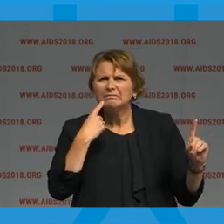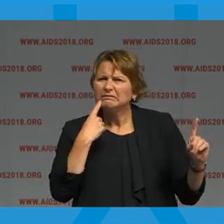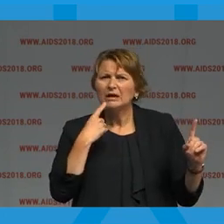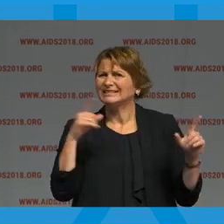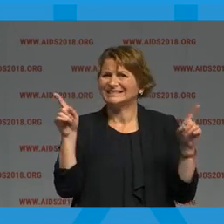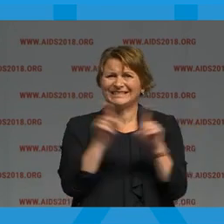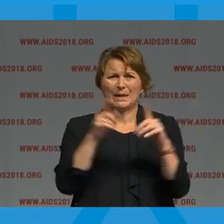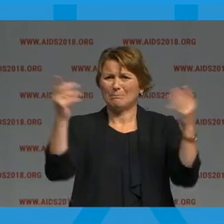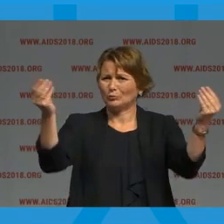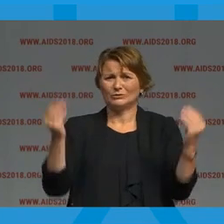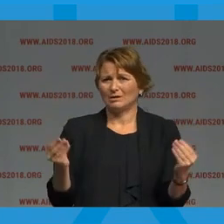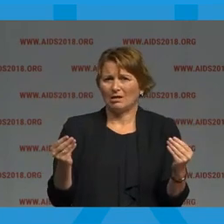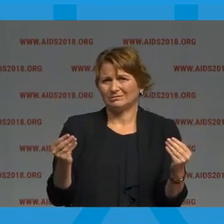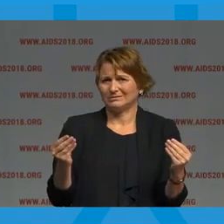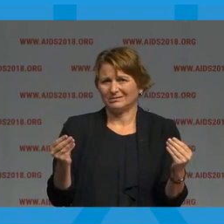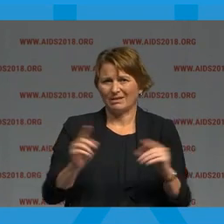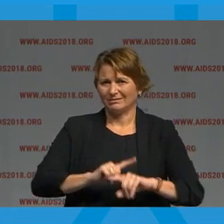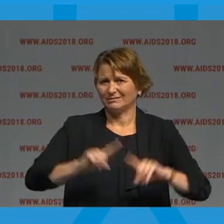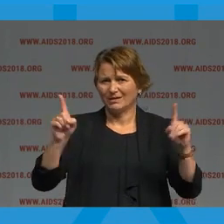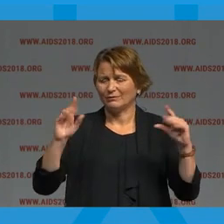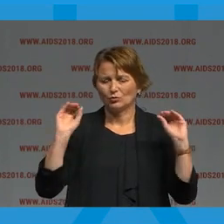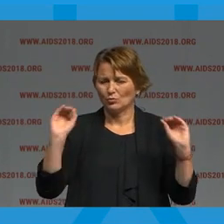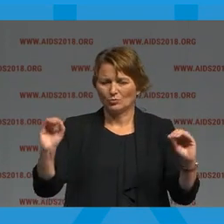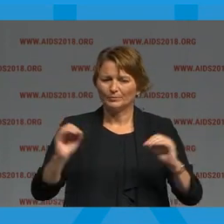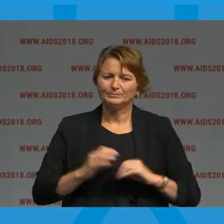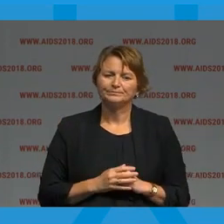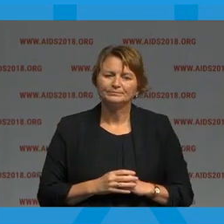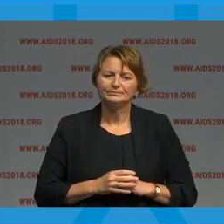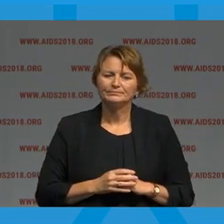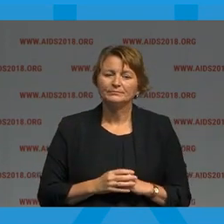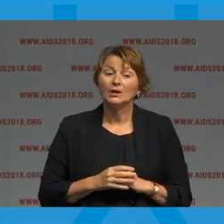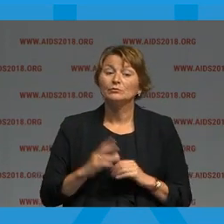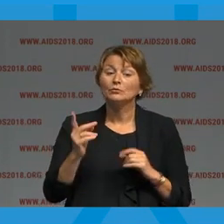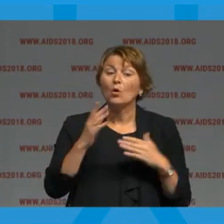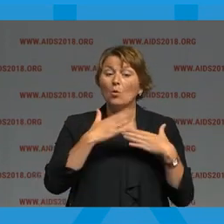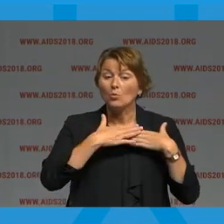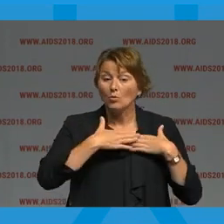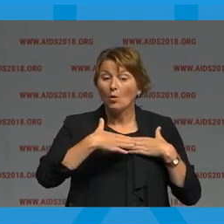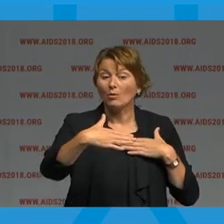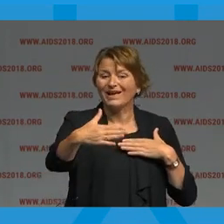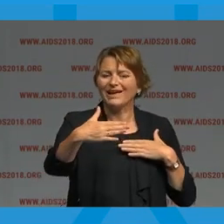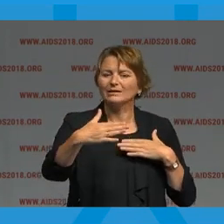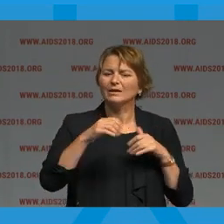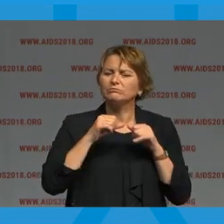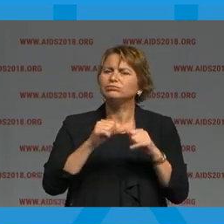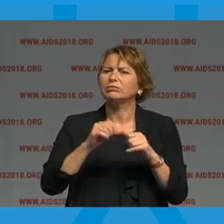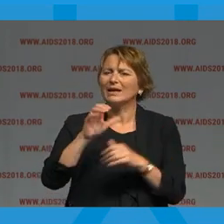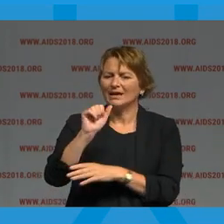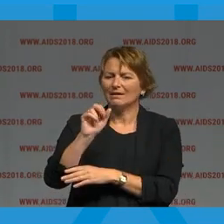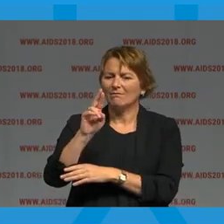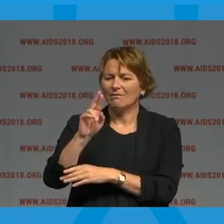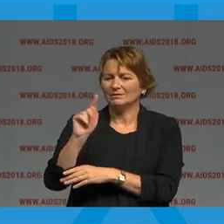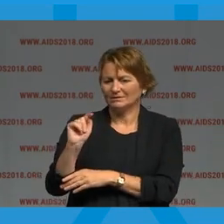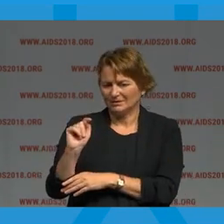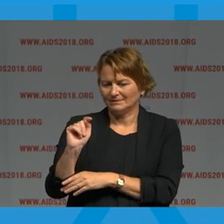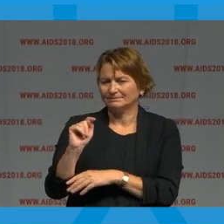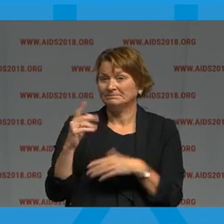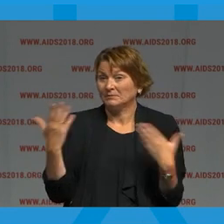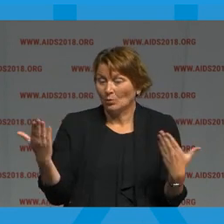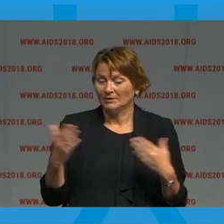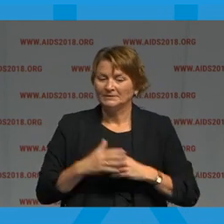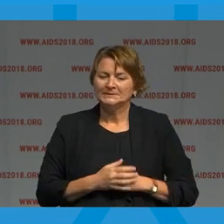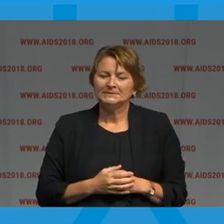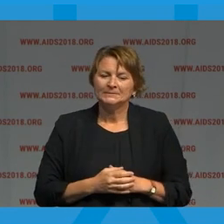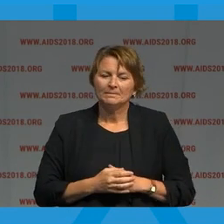same. What about long-acting integrase inhibitors? Well, we have cabotegravir that